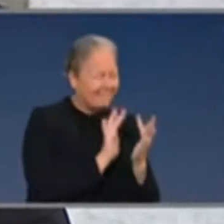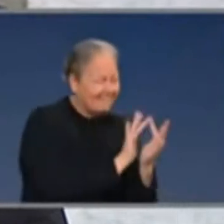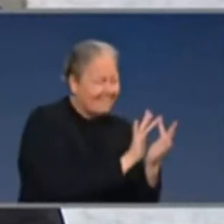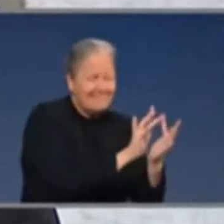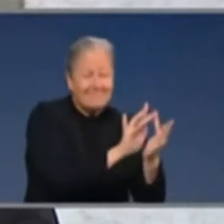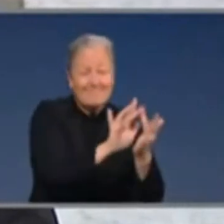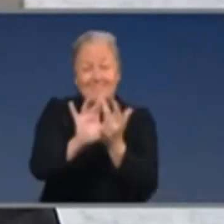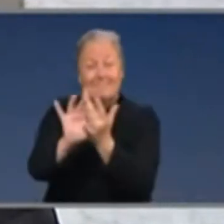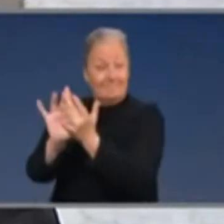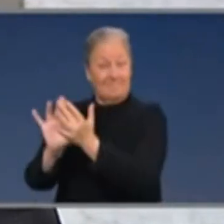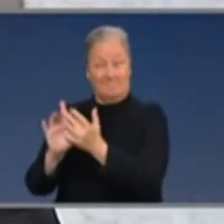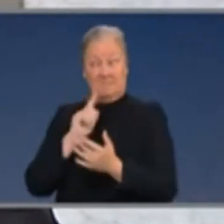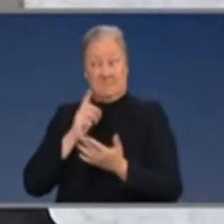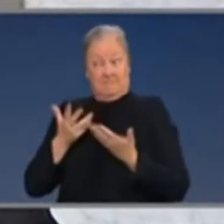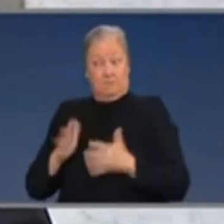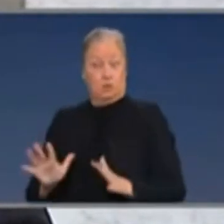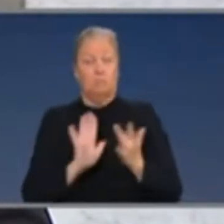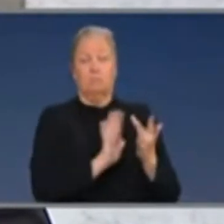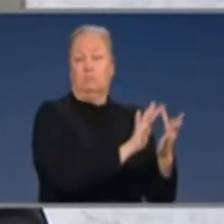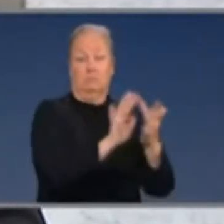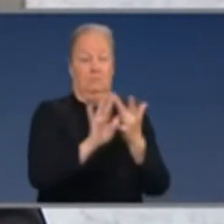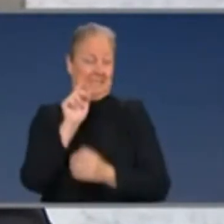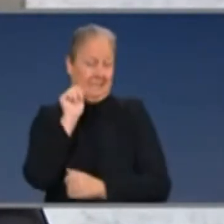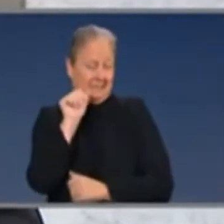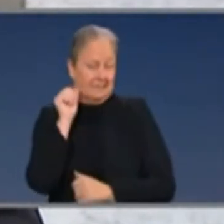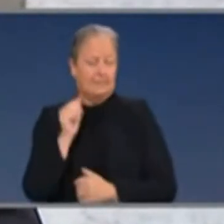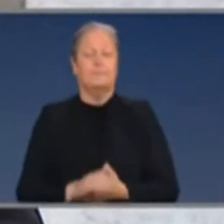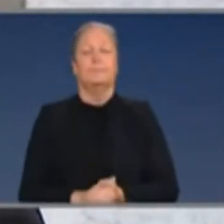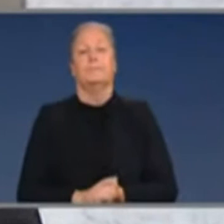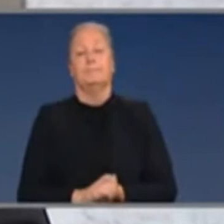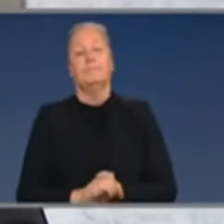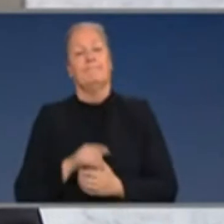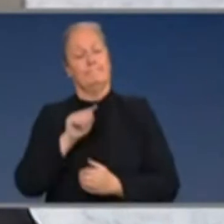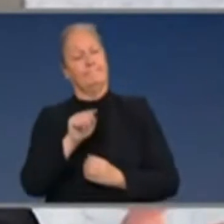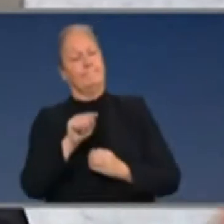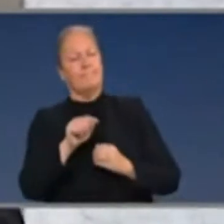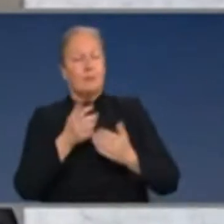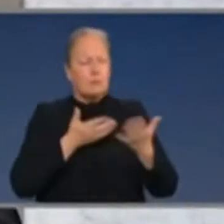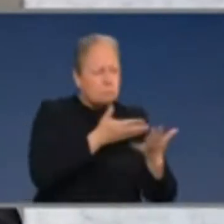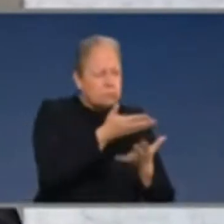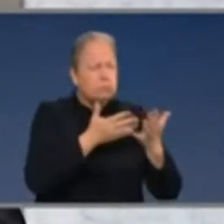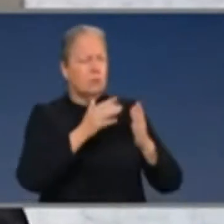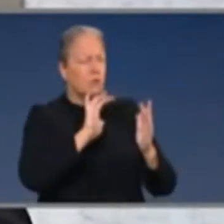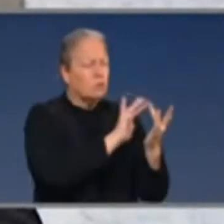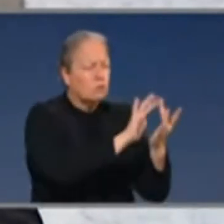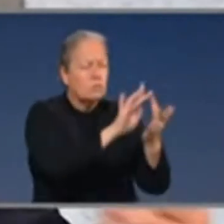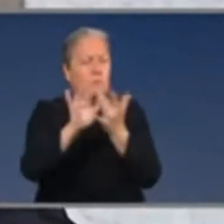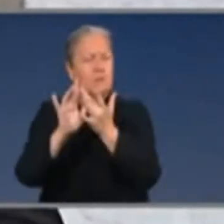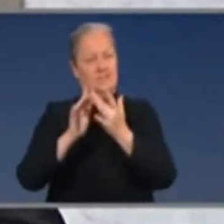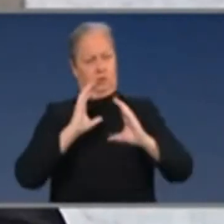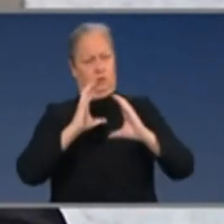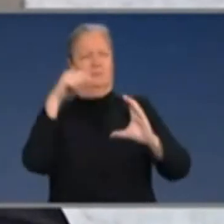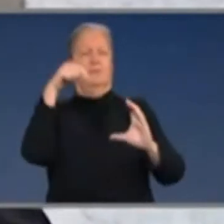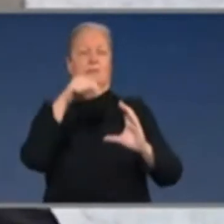those contacts was done yesterday. The work that is being done on communications is a combination of the facilities themselves,